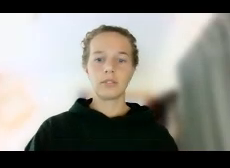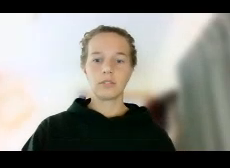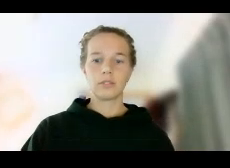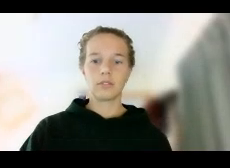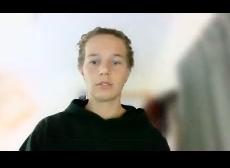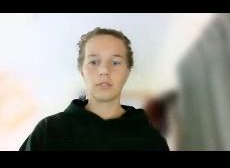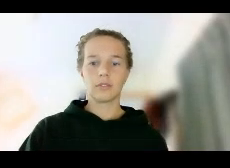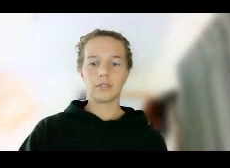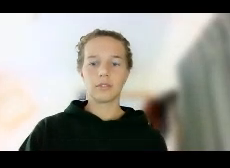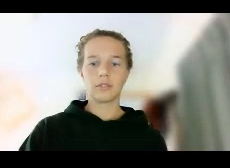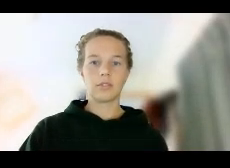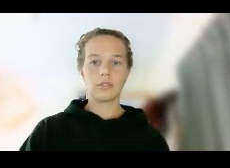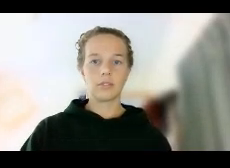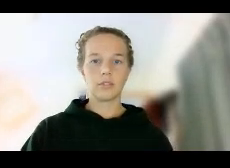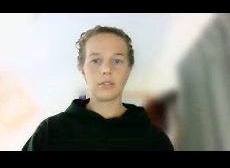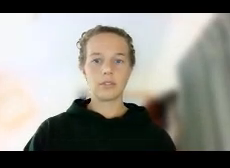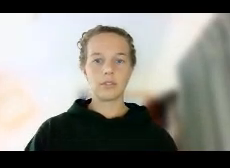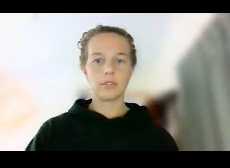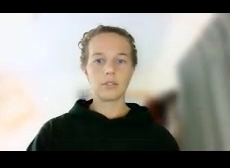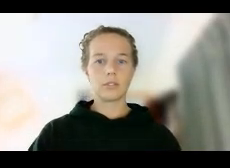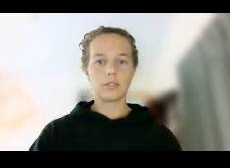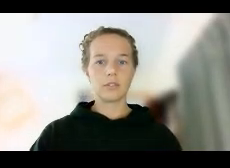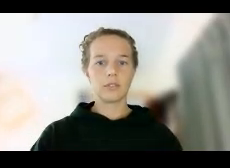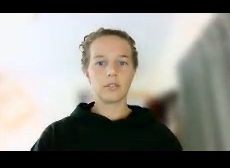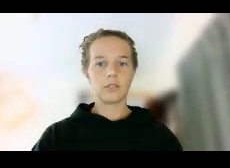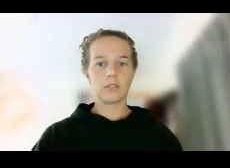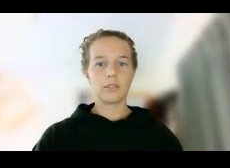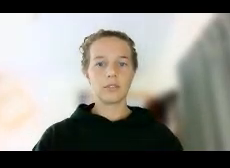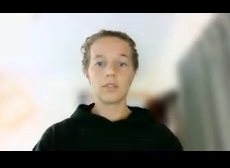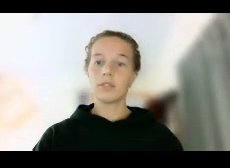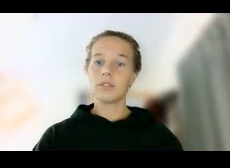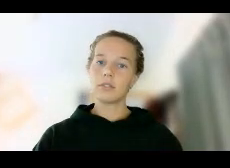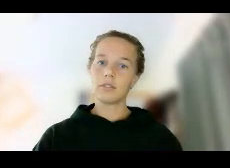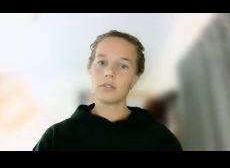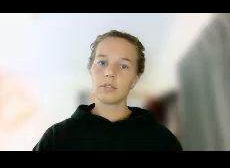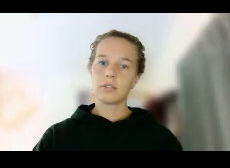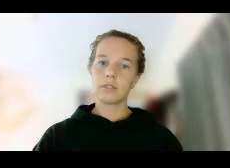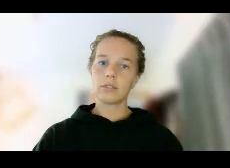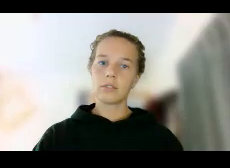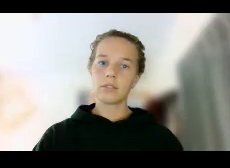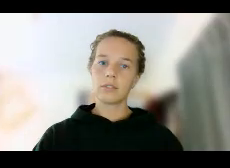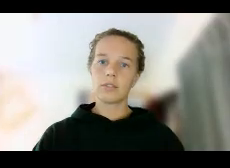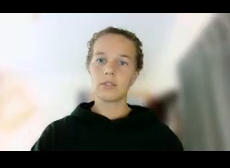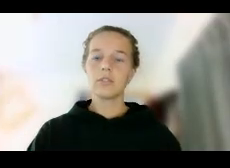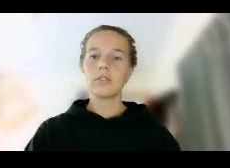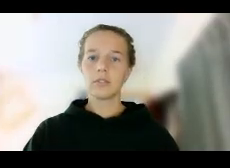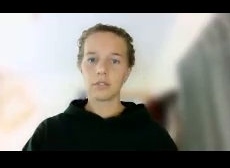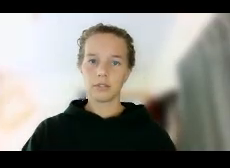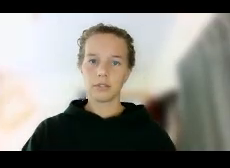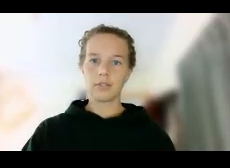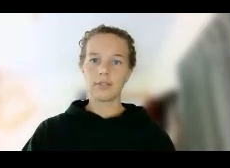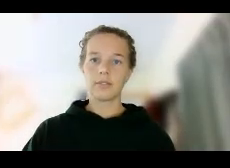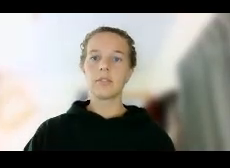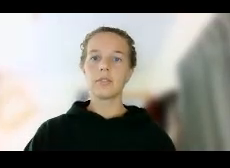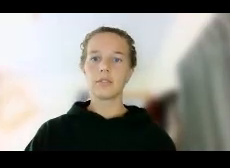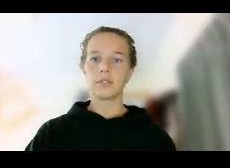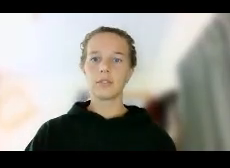Yeah. So here's some examples of some of that kind of shoreline development that Gwen was just referring to, where